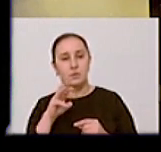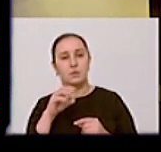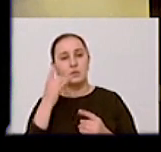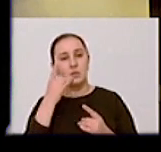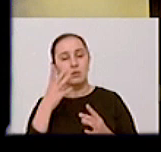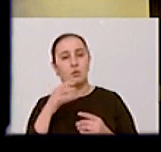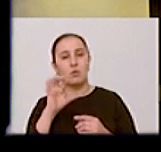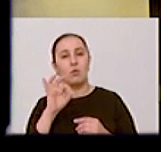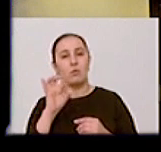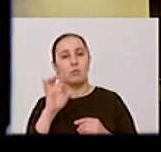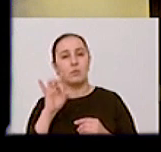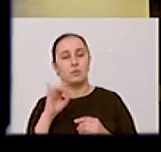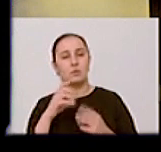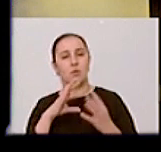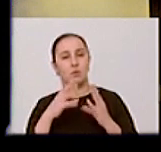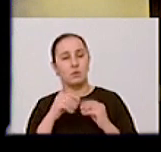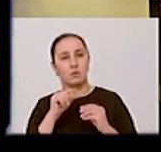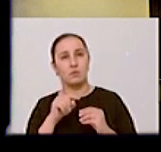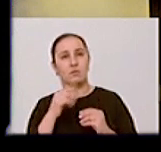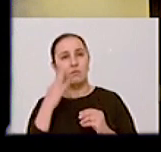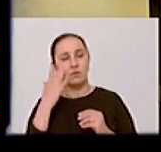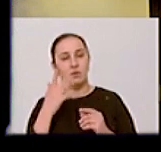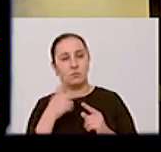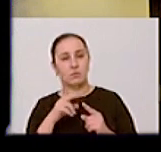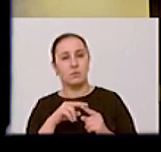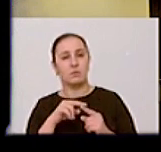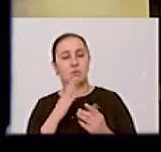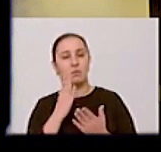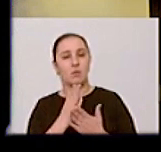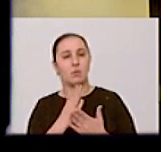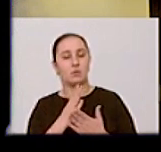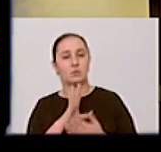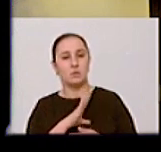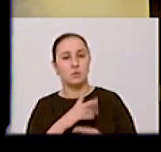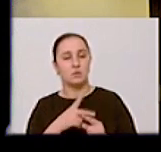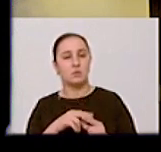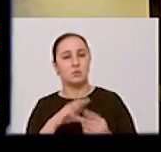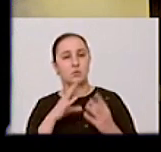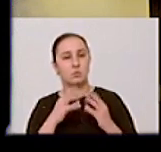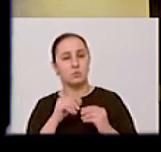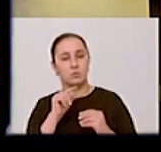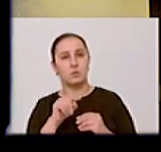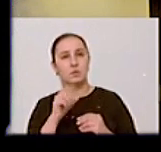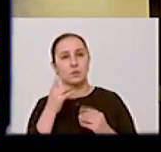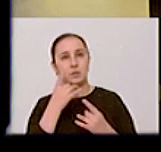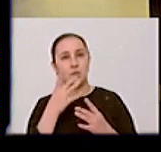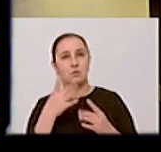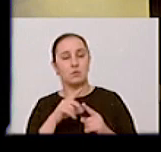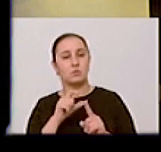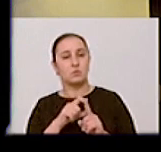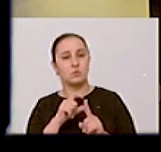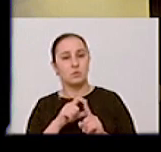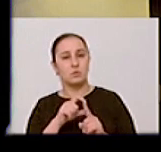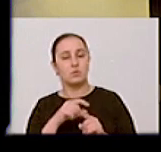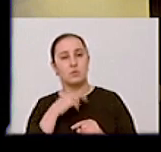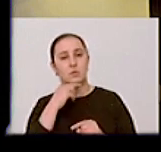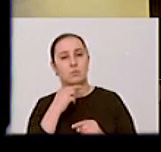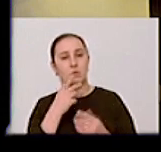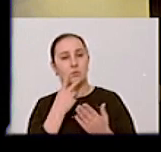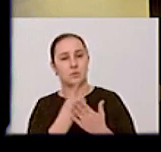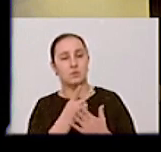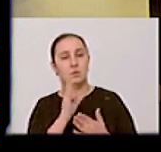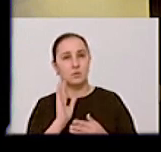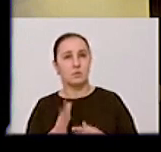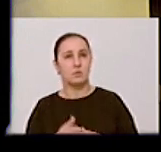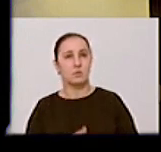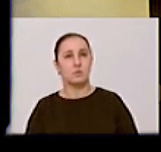Ziyoli obrazlari orqali fikr bilan namoyish etgan. Jumladan Ziyolining so'zlariga e'tiborimizni